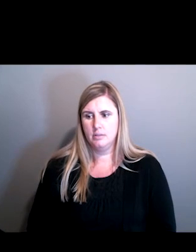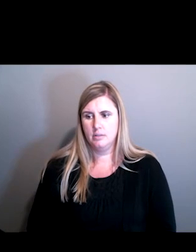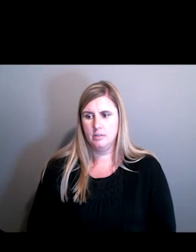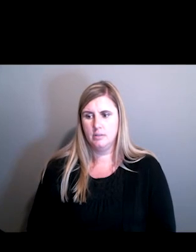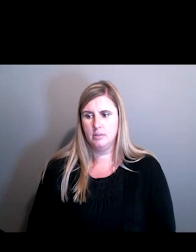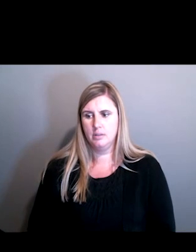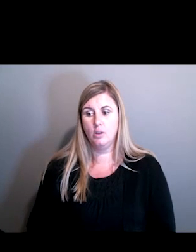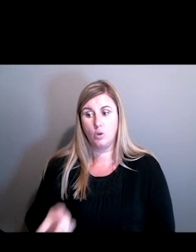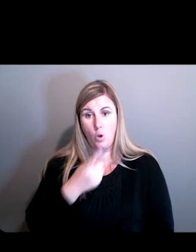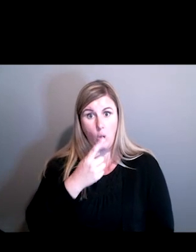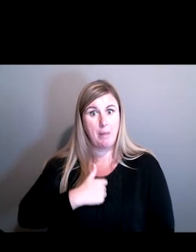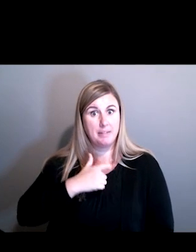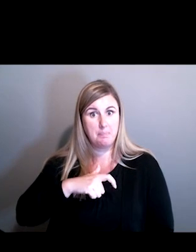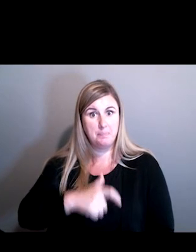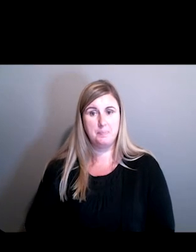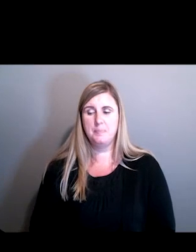Let's go take a bath.